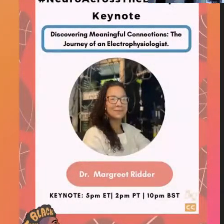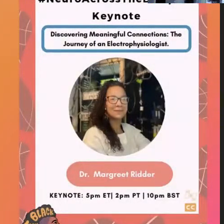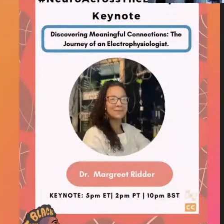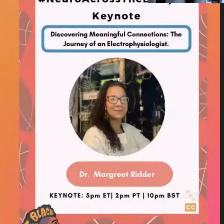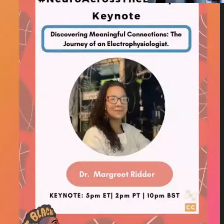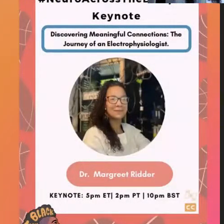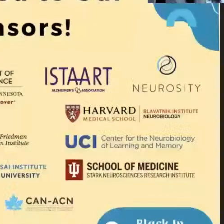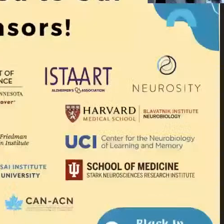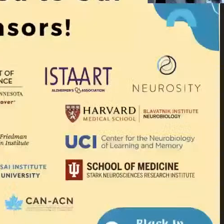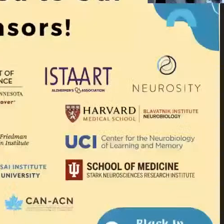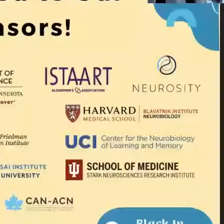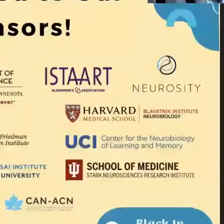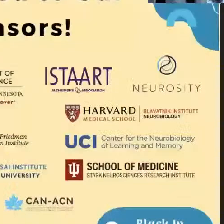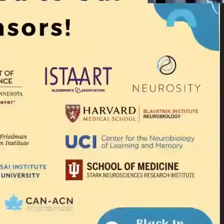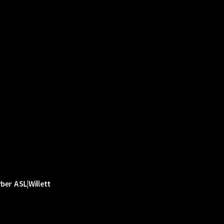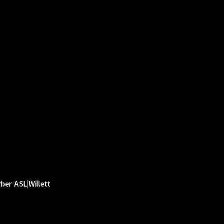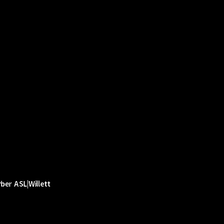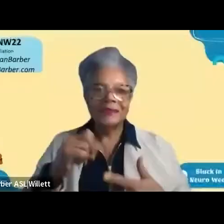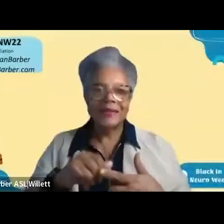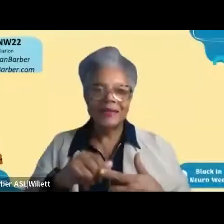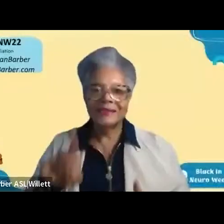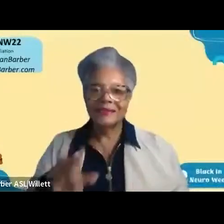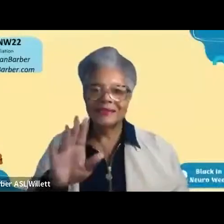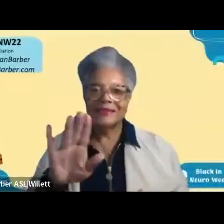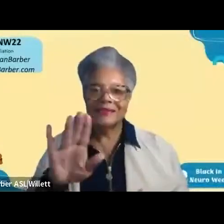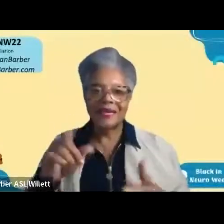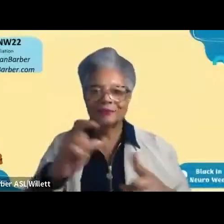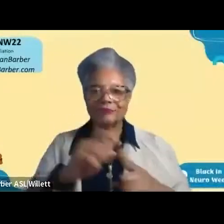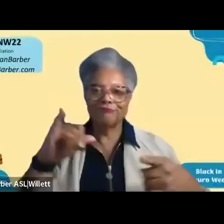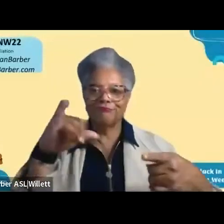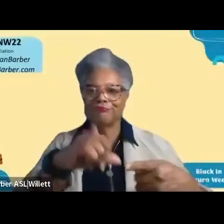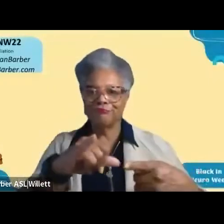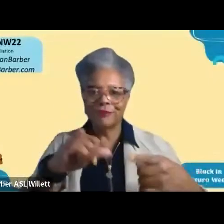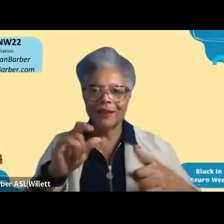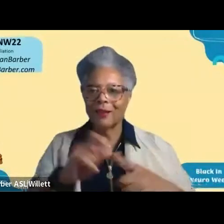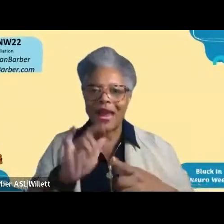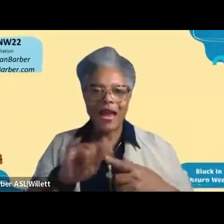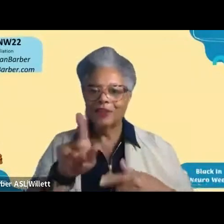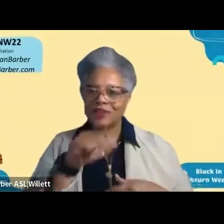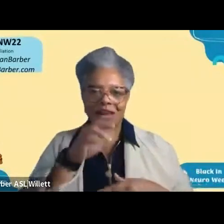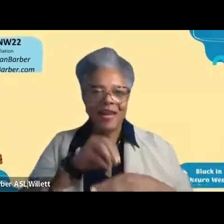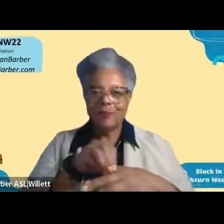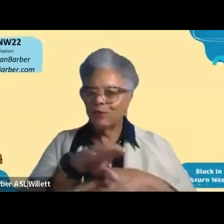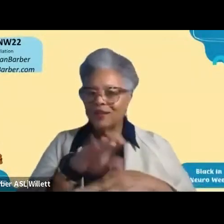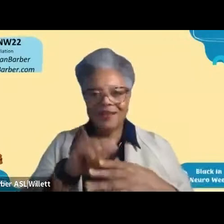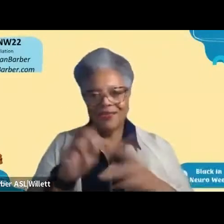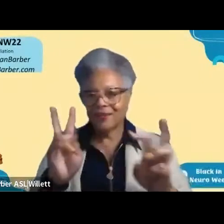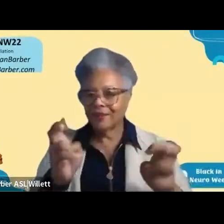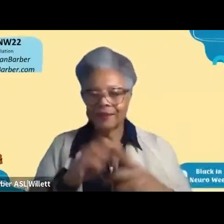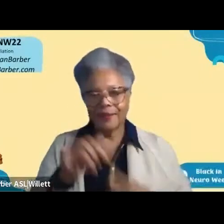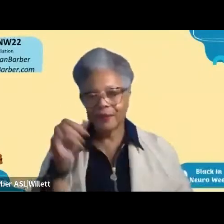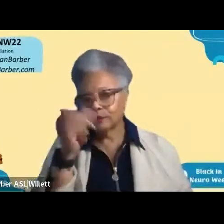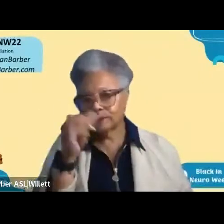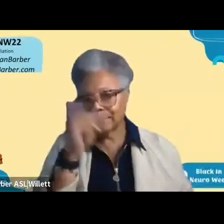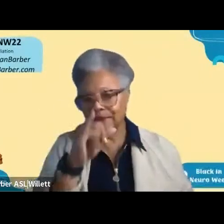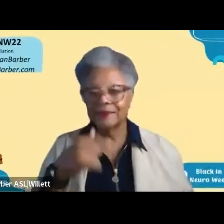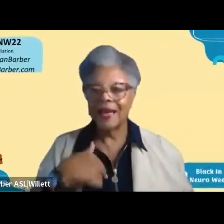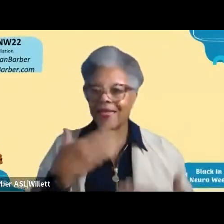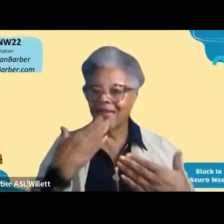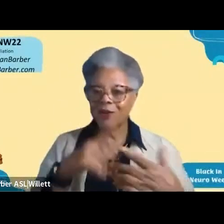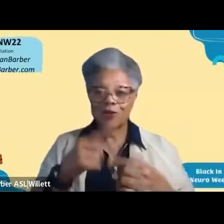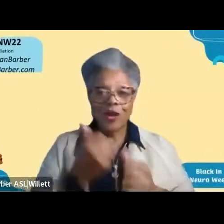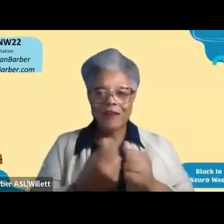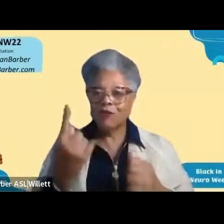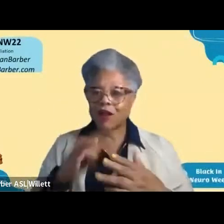pronounce megaencephalic leukoencephalopathy with subcortical cyst. I should not have put that in the title. That was ridiculous. Thank you everyone